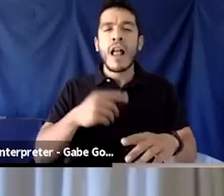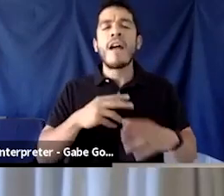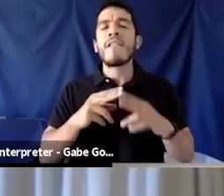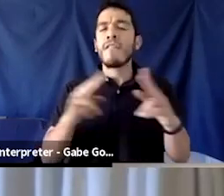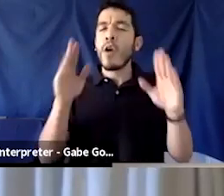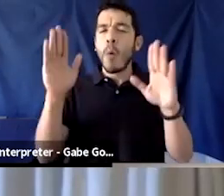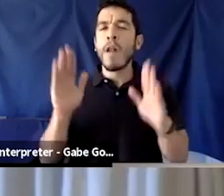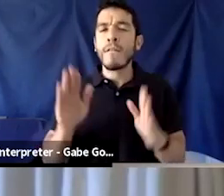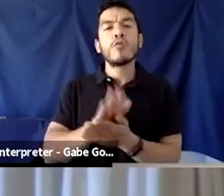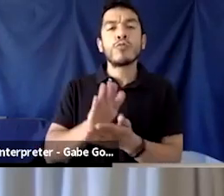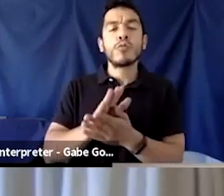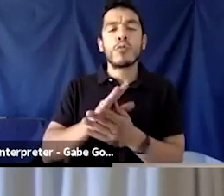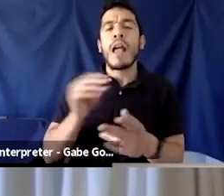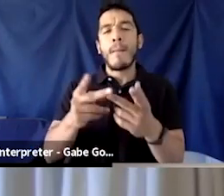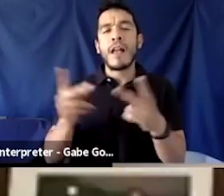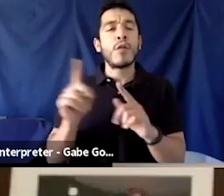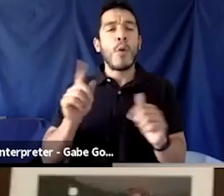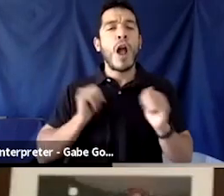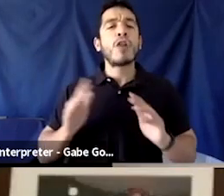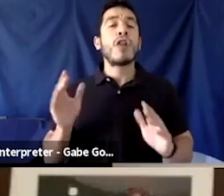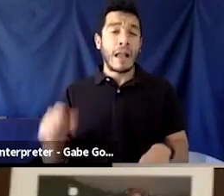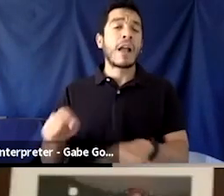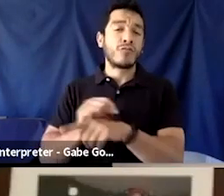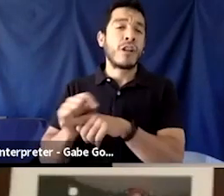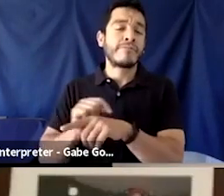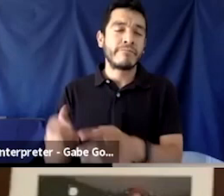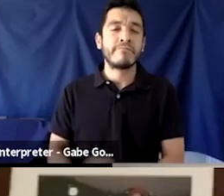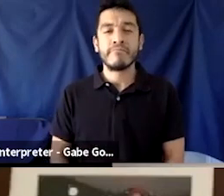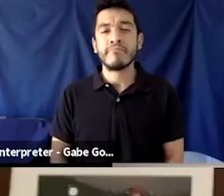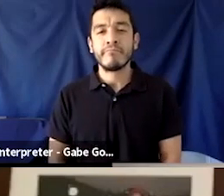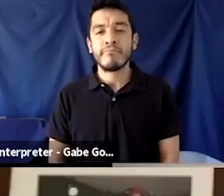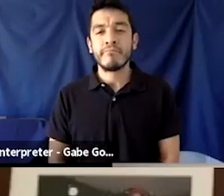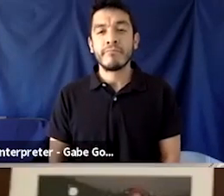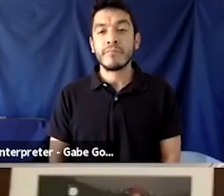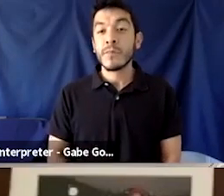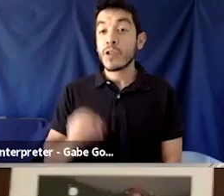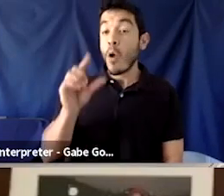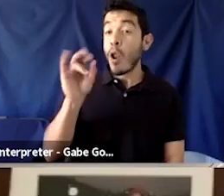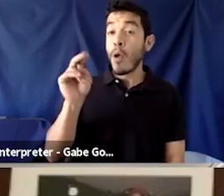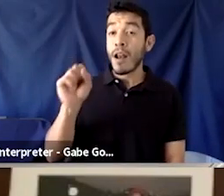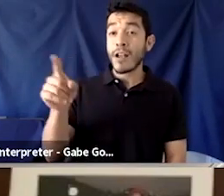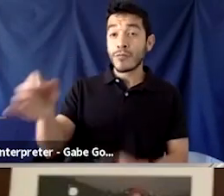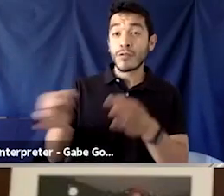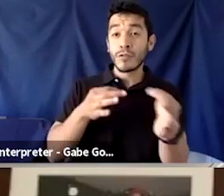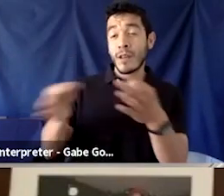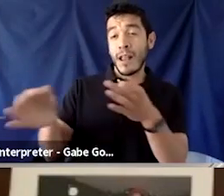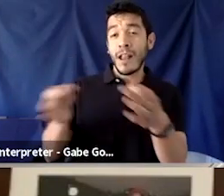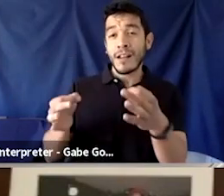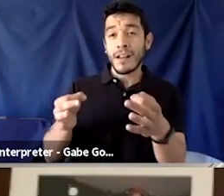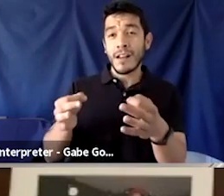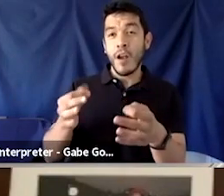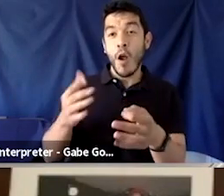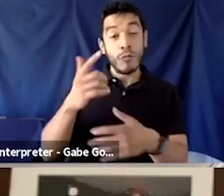where an actor can be trained. So Lorraine, can you explain, you said, and you've